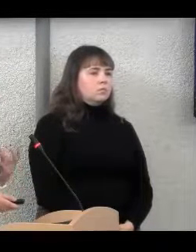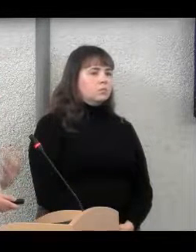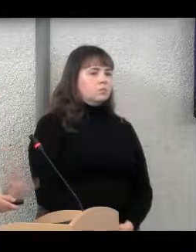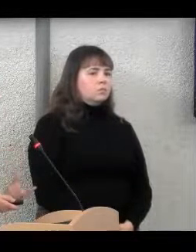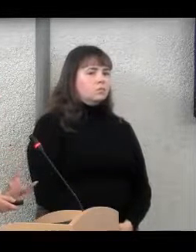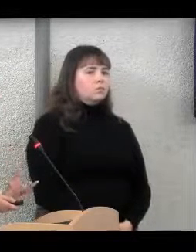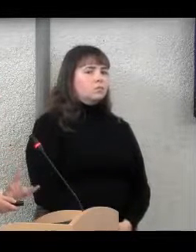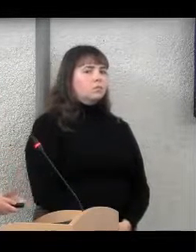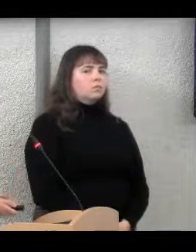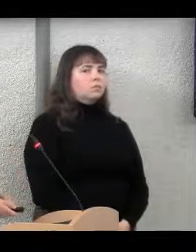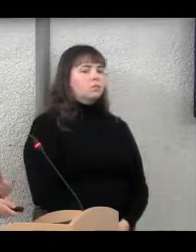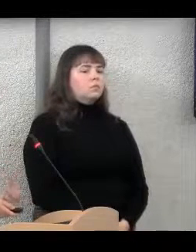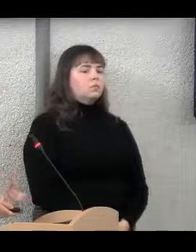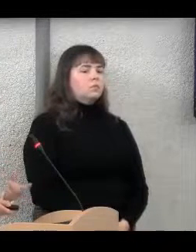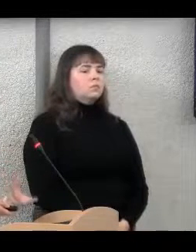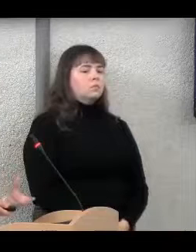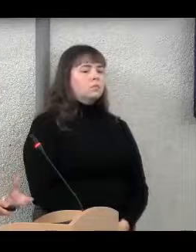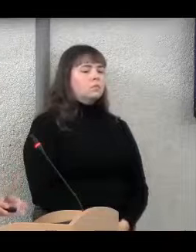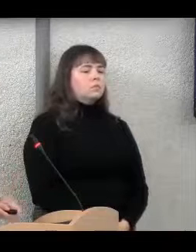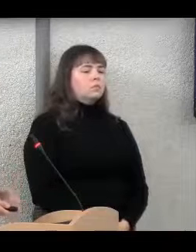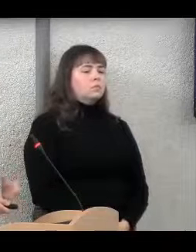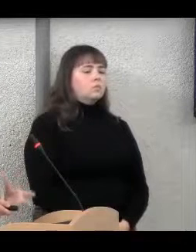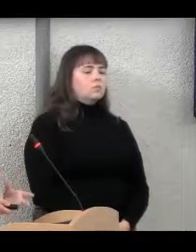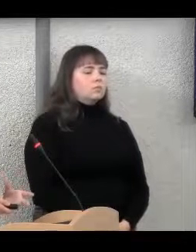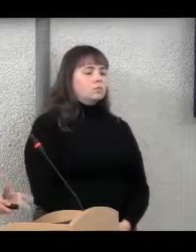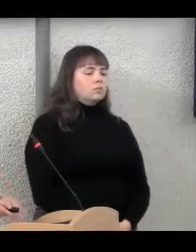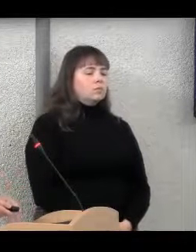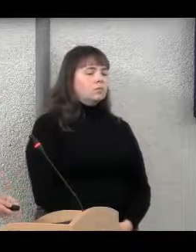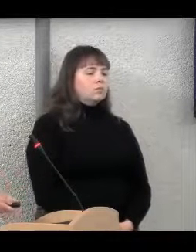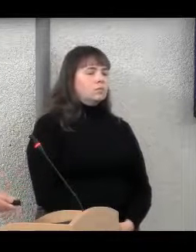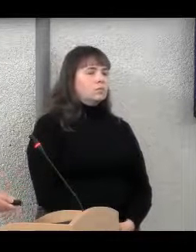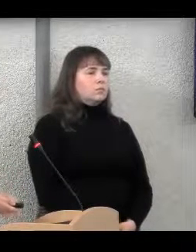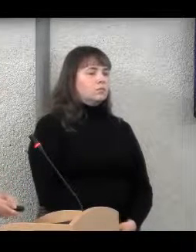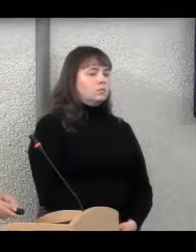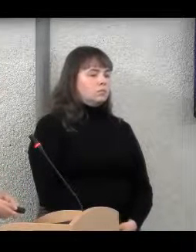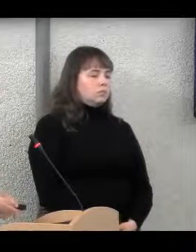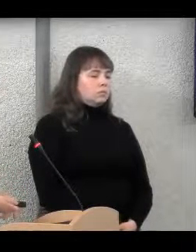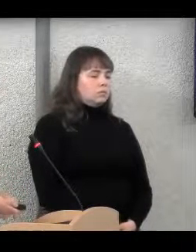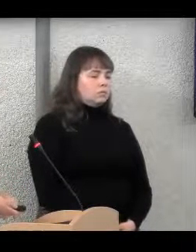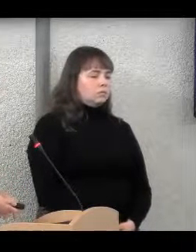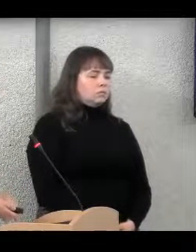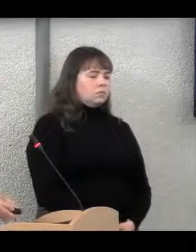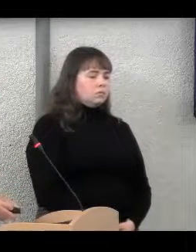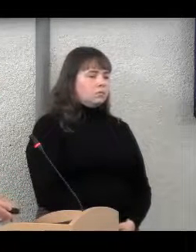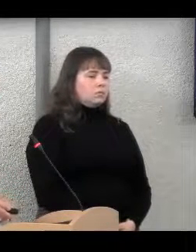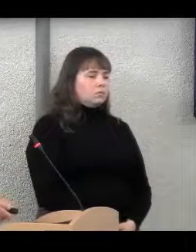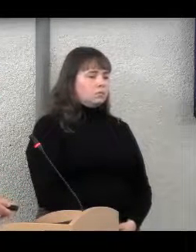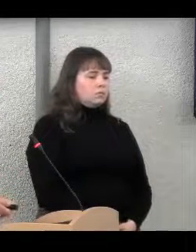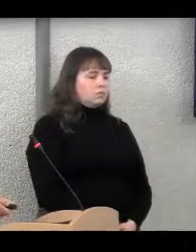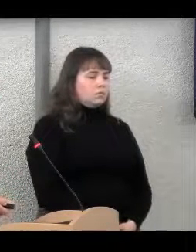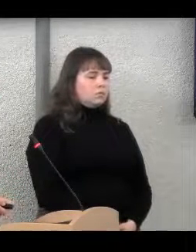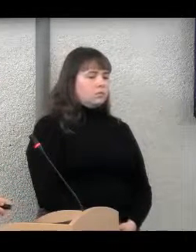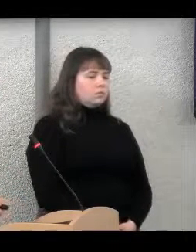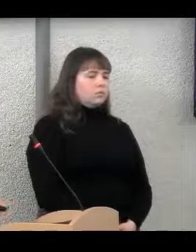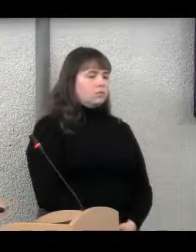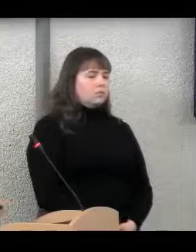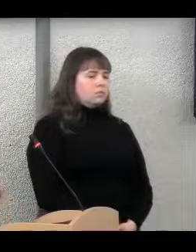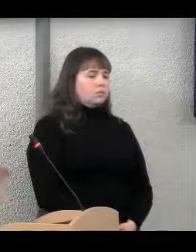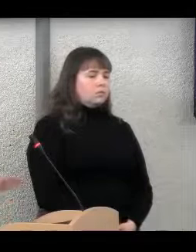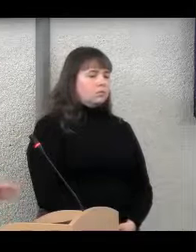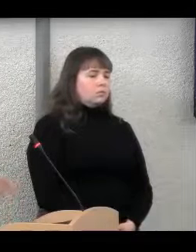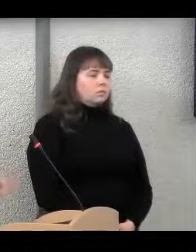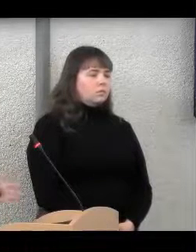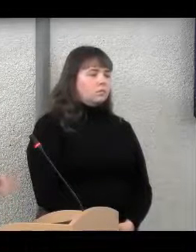and its application potential has not been assessed. Therefore, in the beginning of our project, we realized